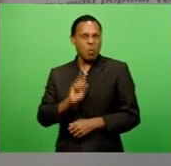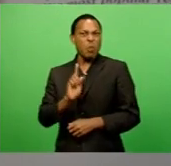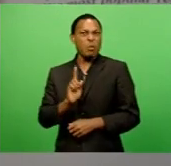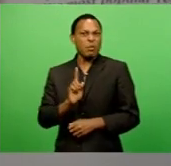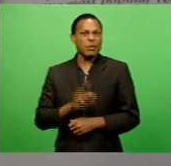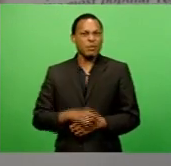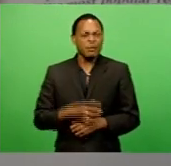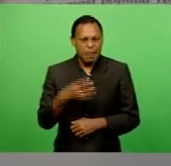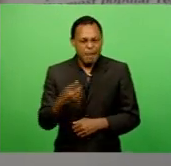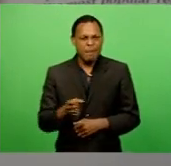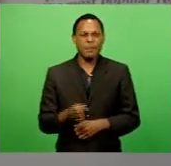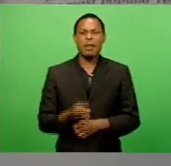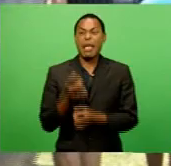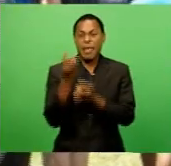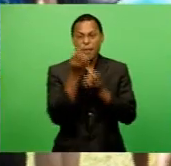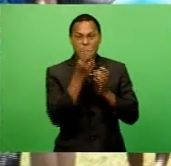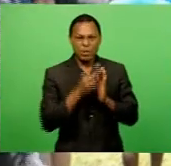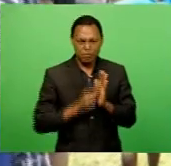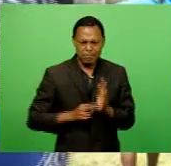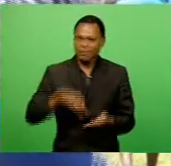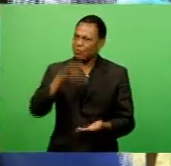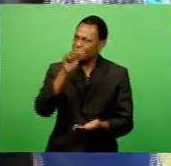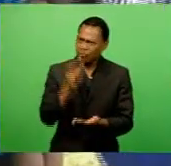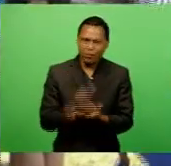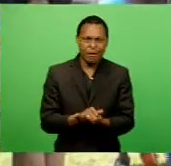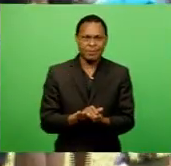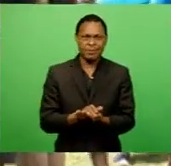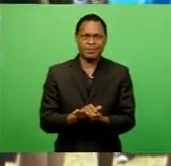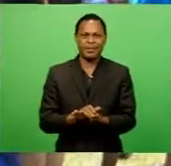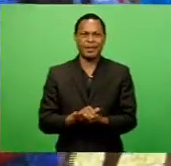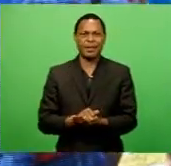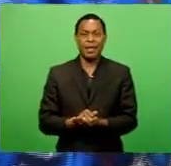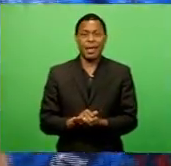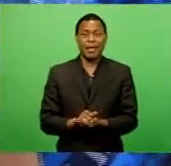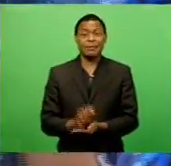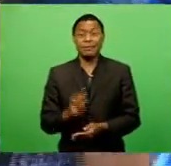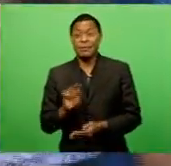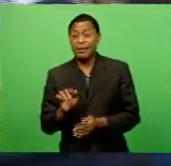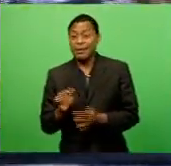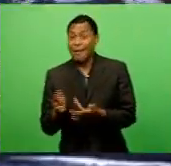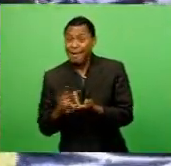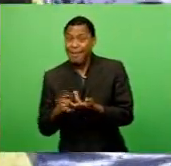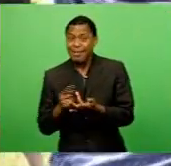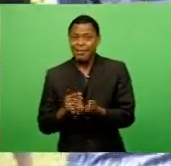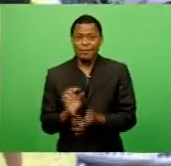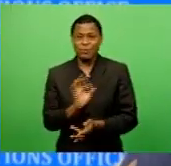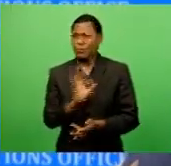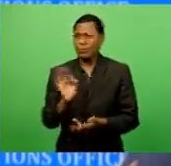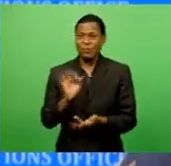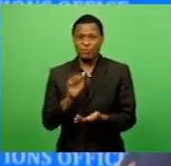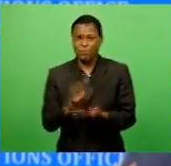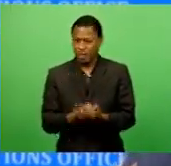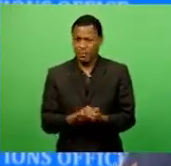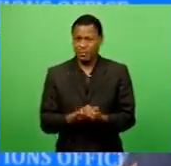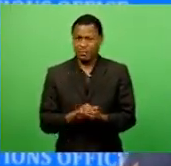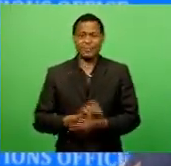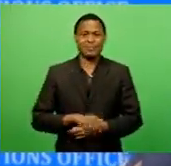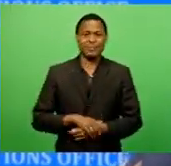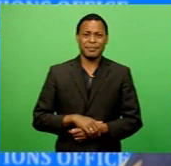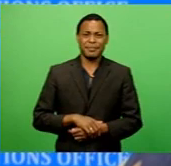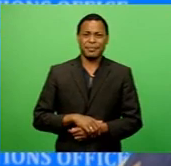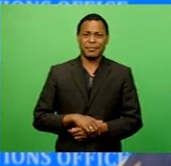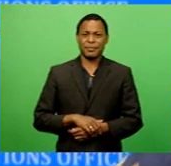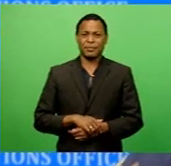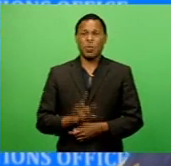information that is correct, that is factual, and information that is fake news, or information that has been designed to